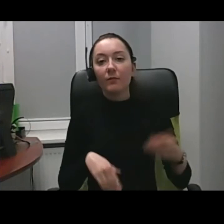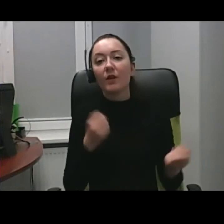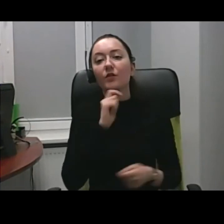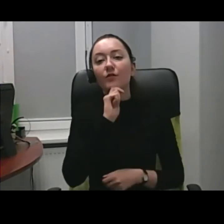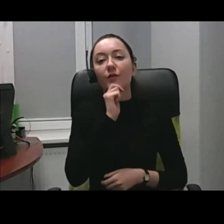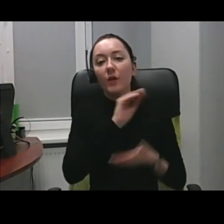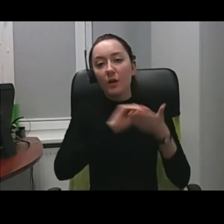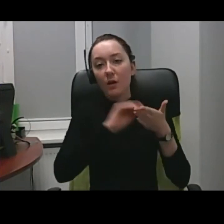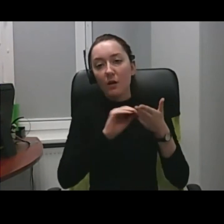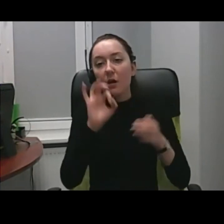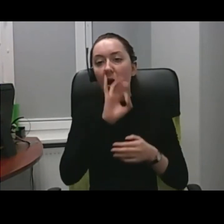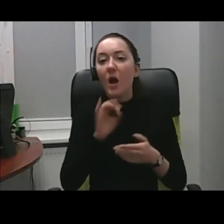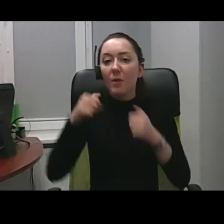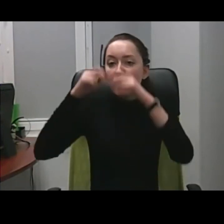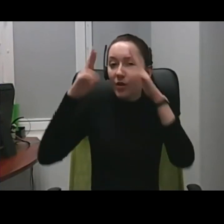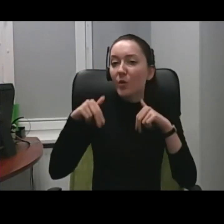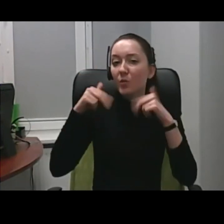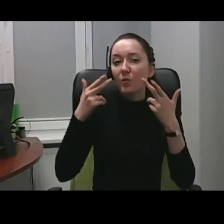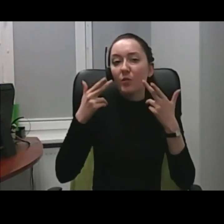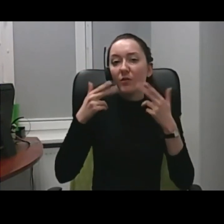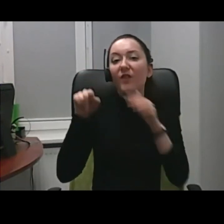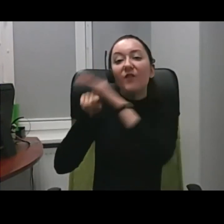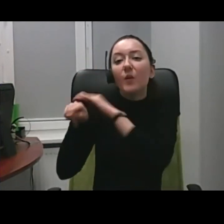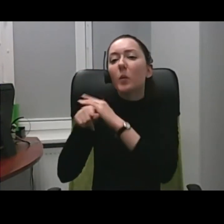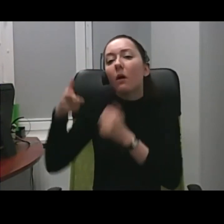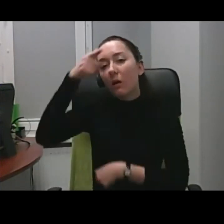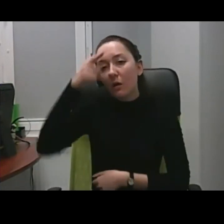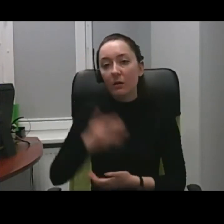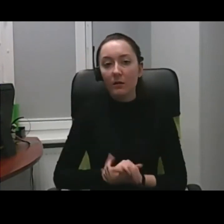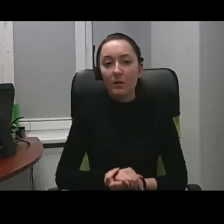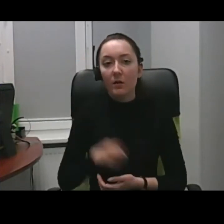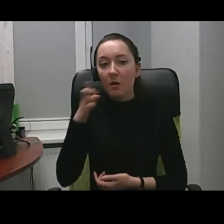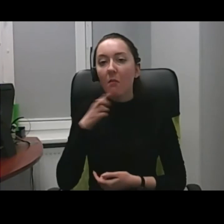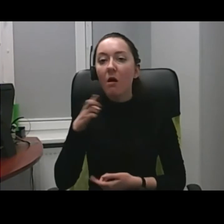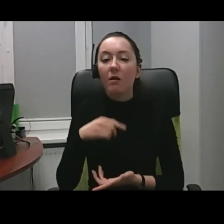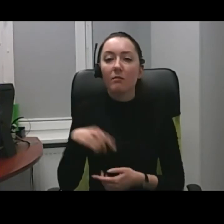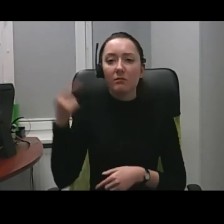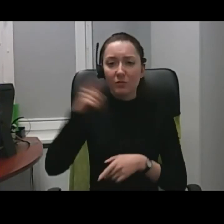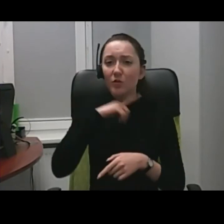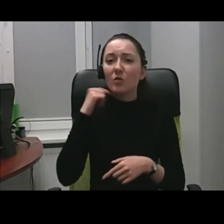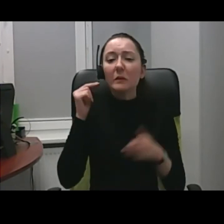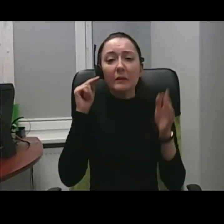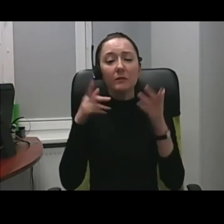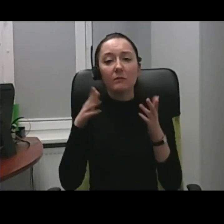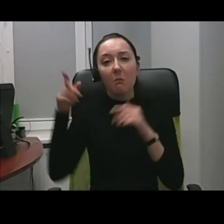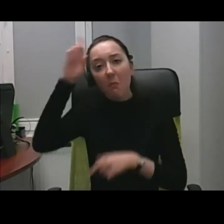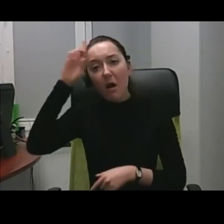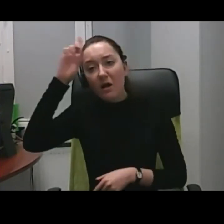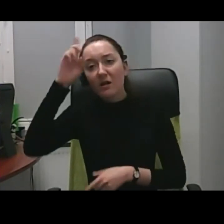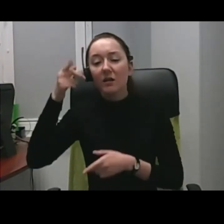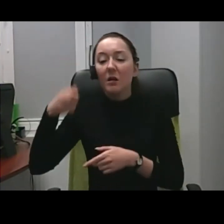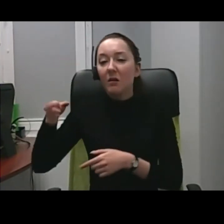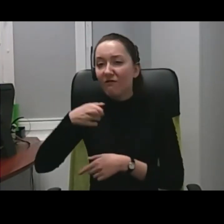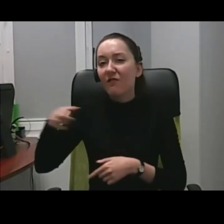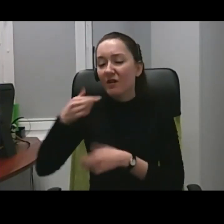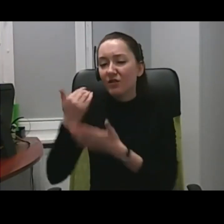the Belarusian authorities that don't interfere into domestic affairs pretty often. And yet they were the